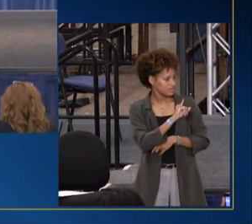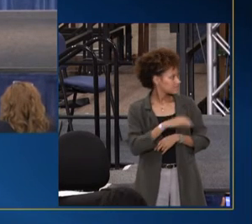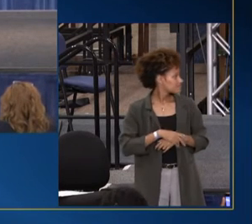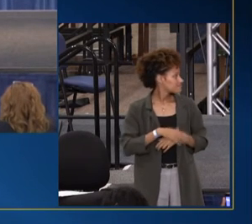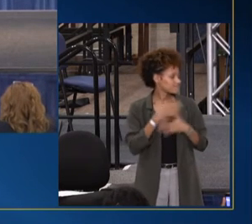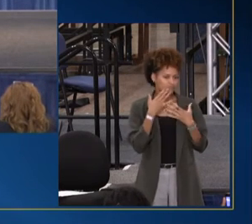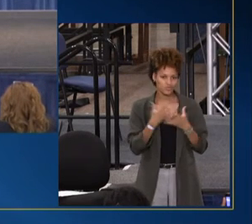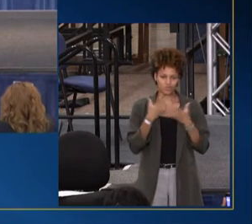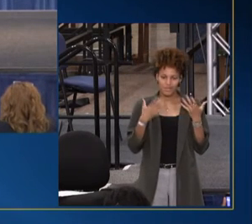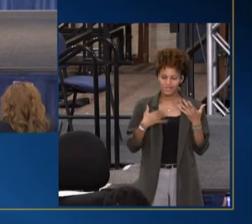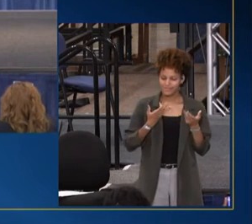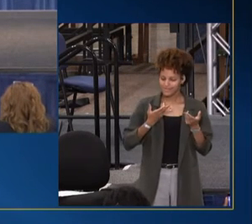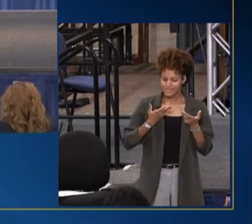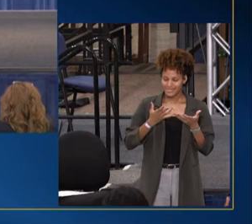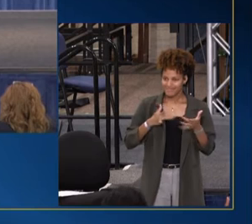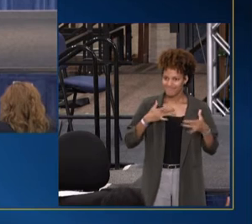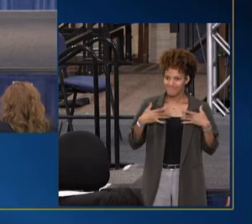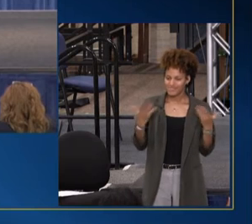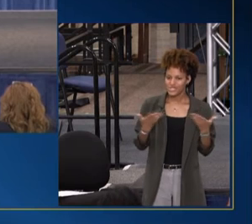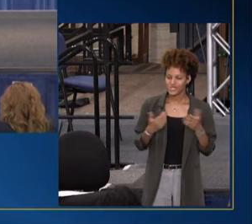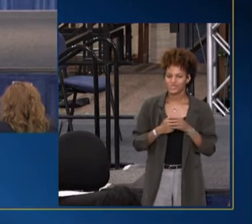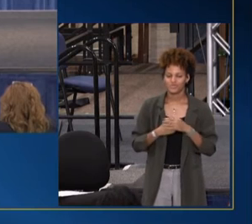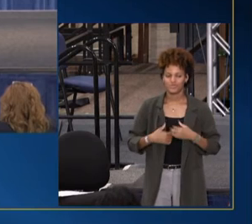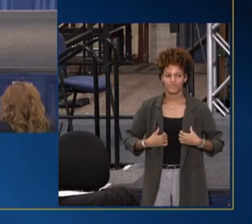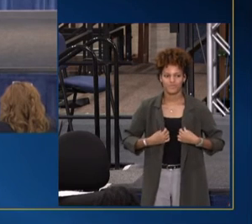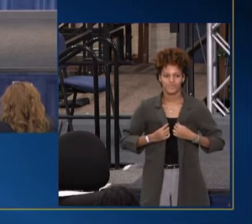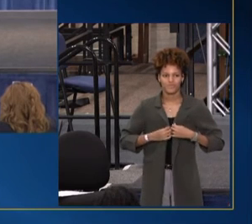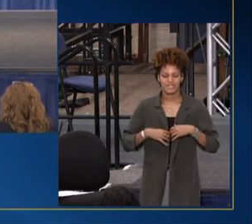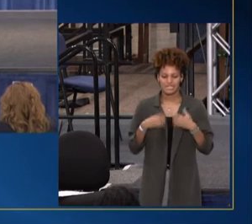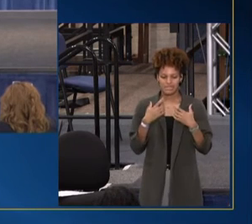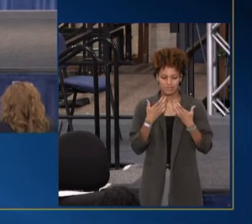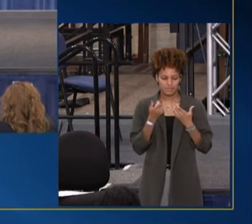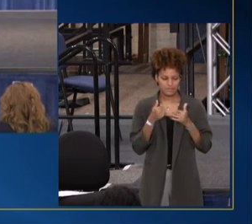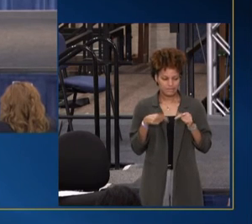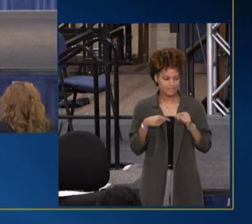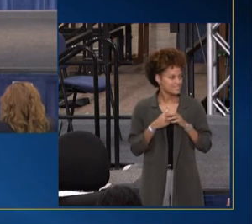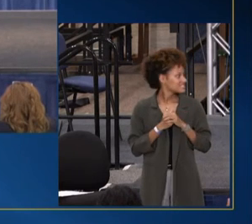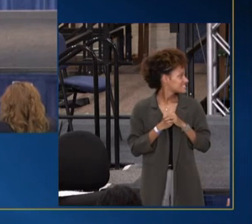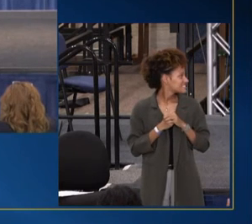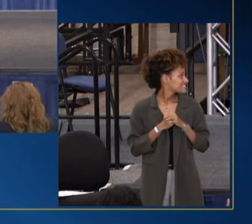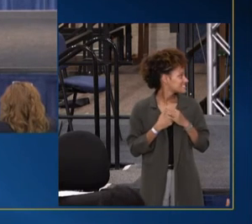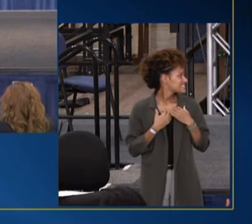Thank you so much. It's such an honor to be here. Thank you. Just a big fan.